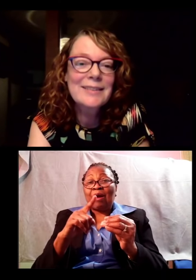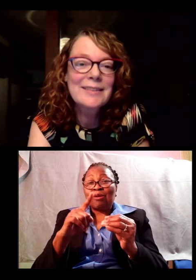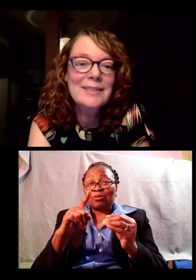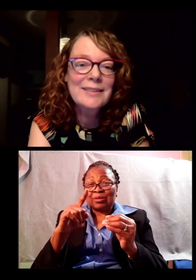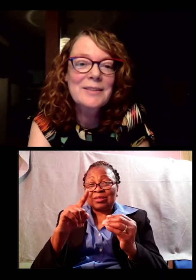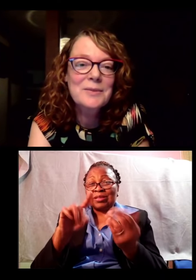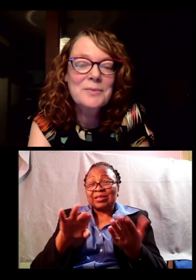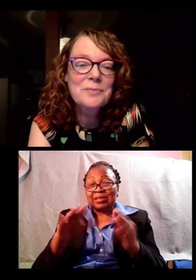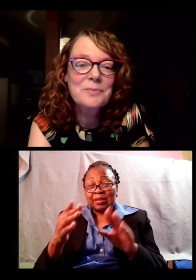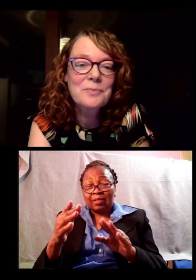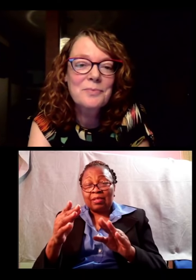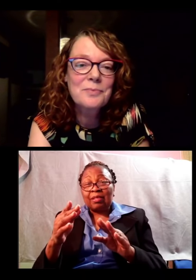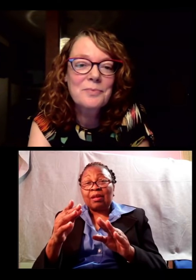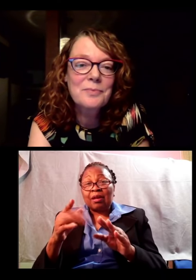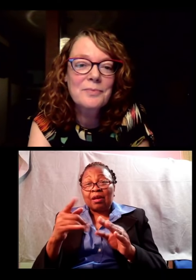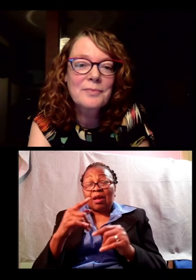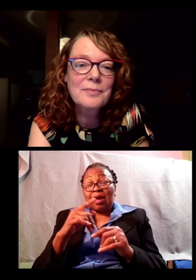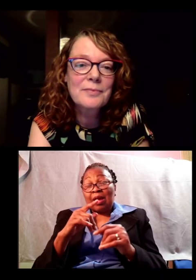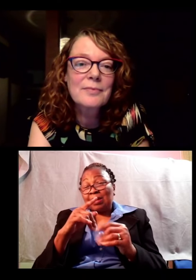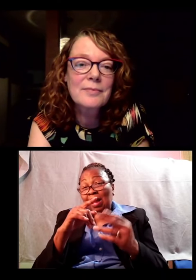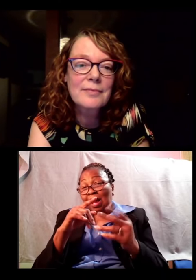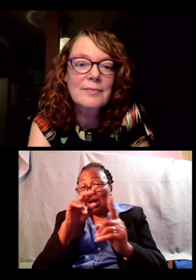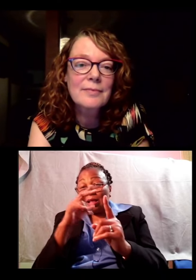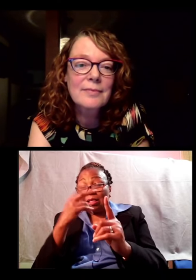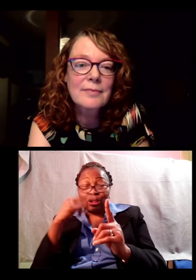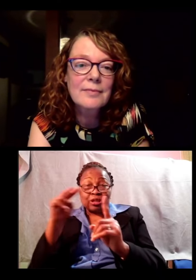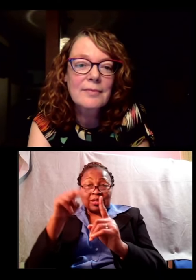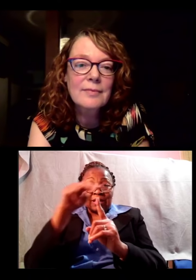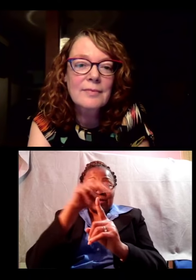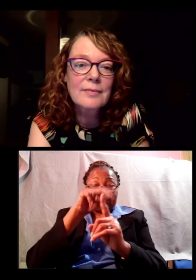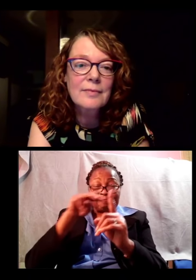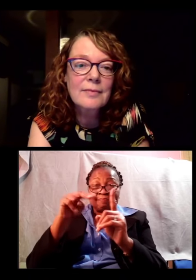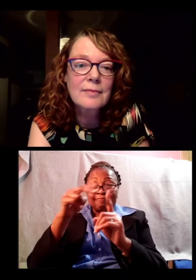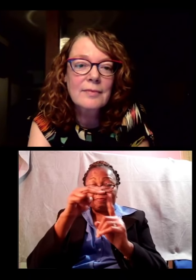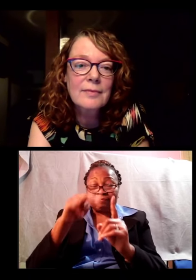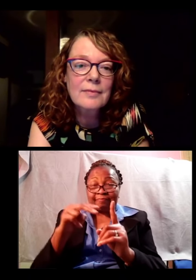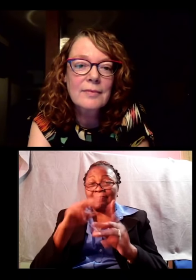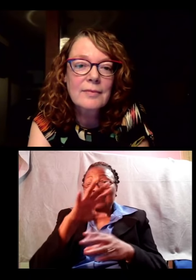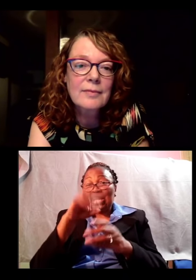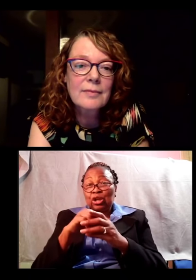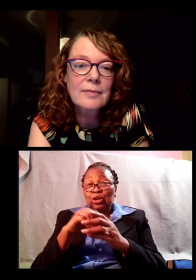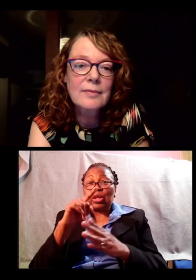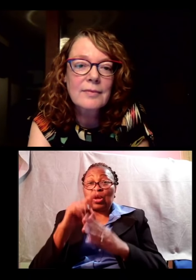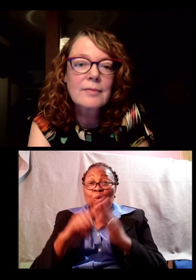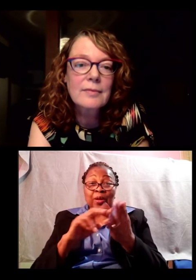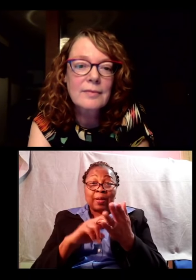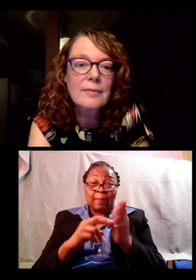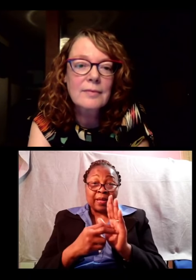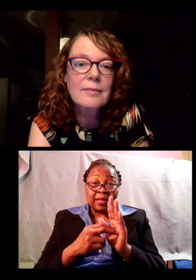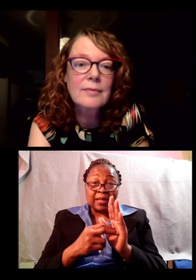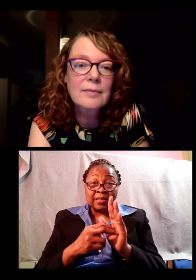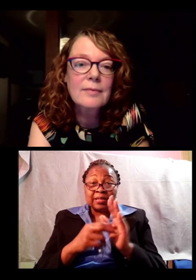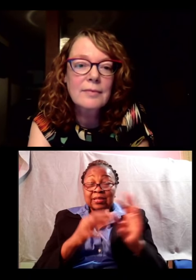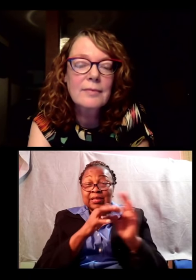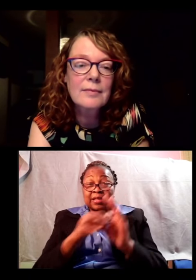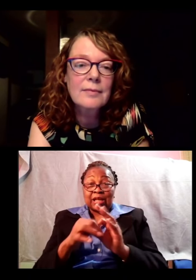in which I examined debt from many different sides, including what it means in religious